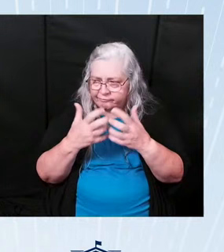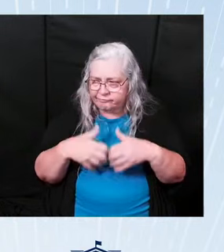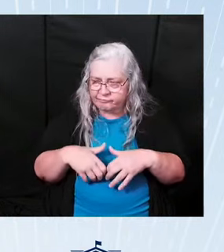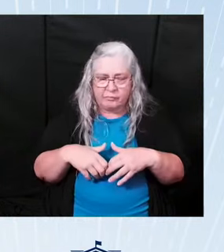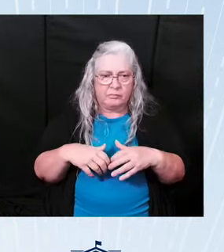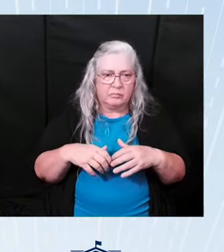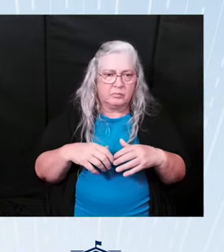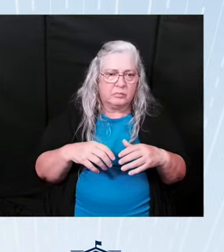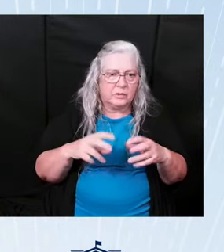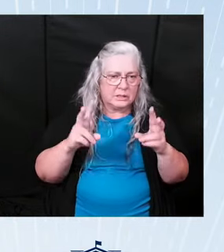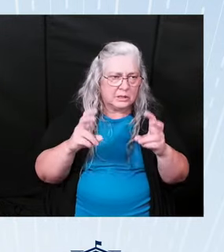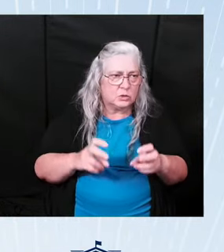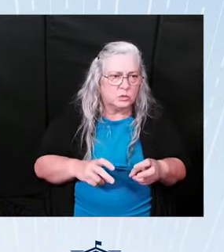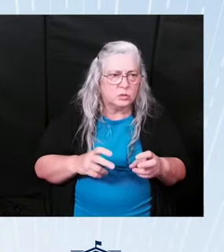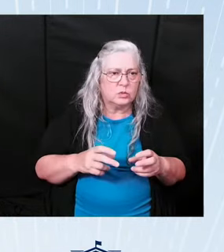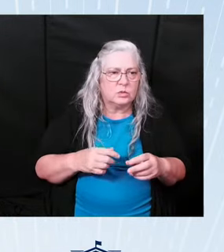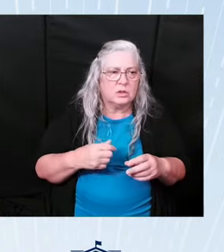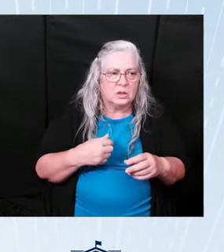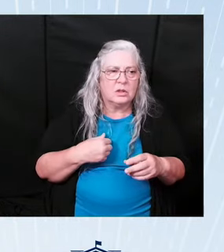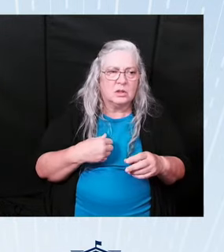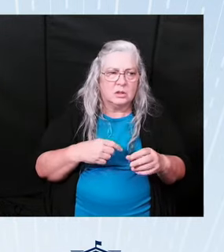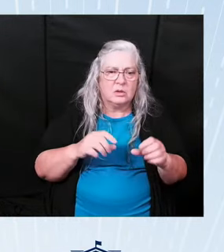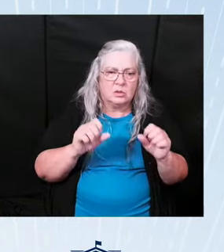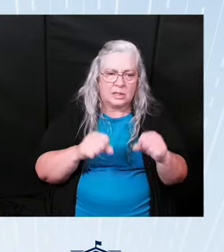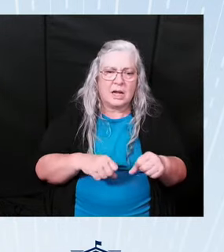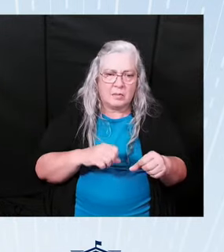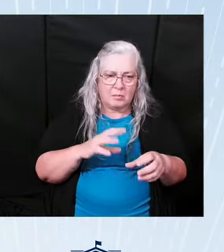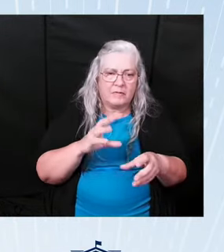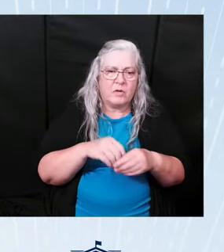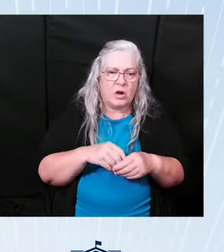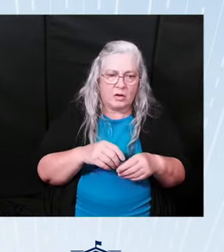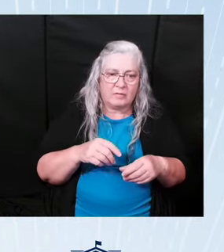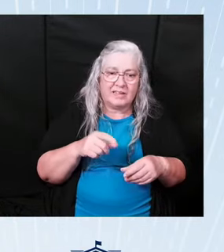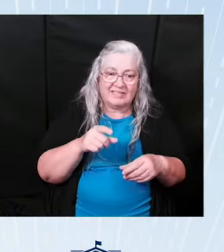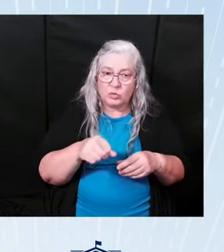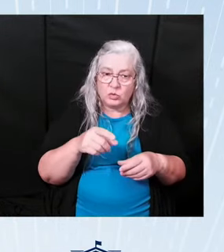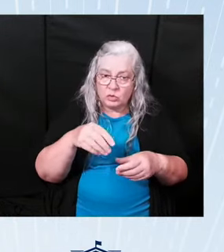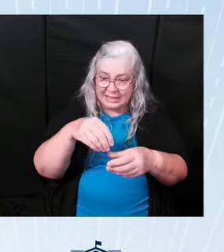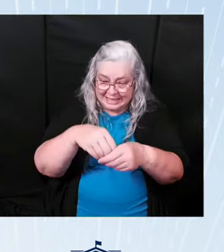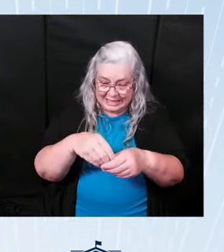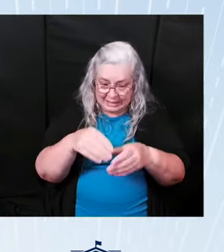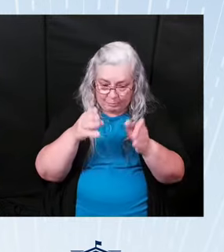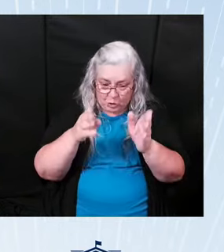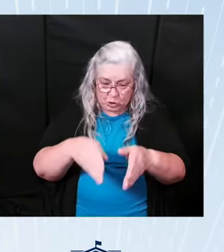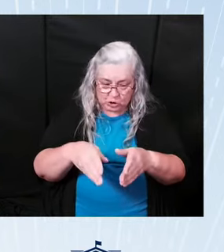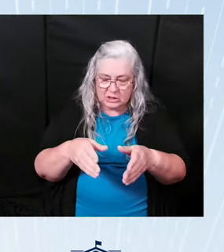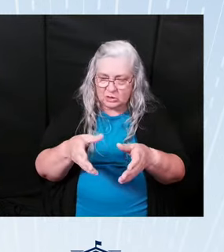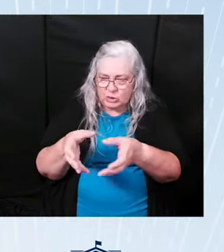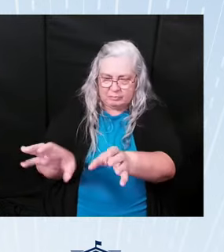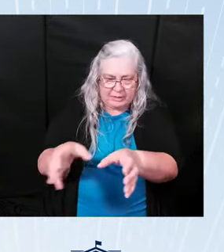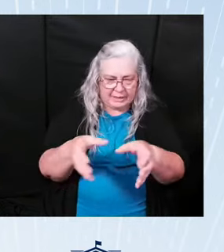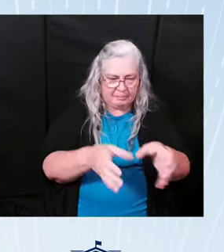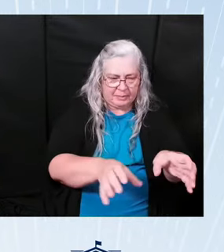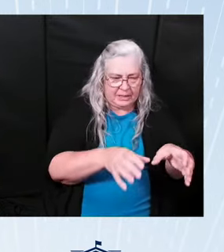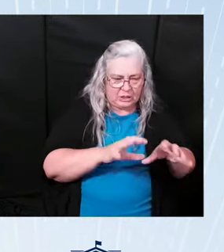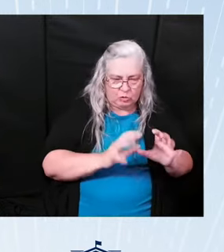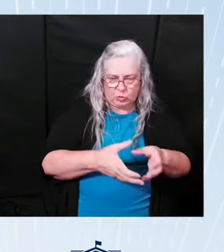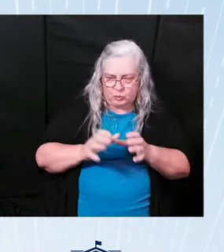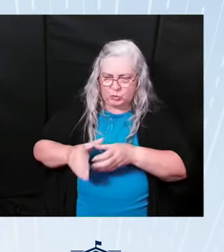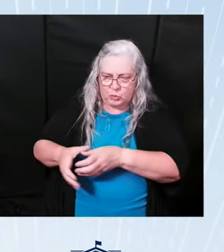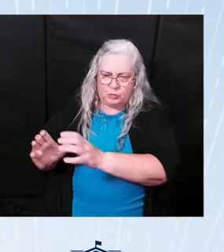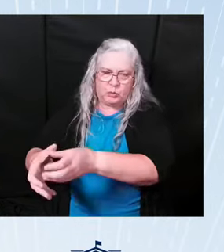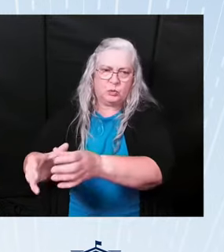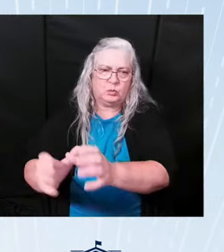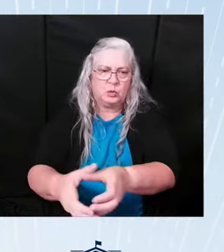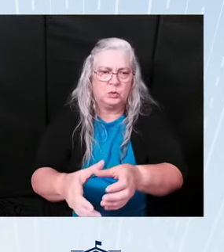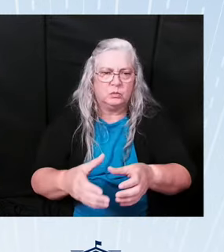here in person, we'll go ahead and transition to the in-person roundtable discussions. Those will all be on the second floor of the building. Staff are going to be